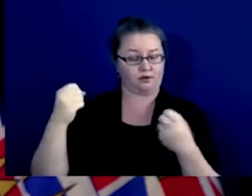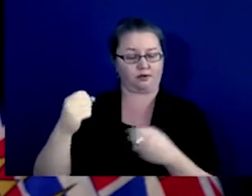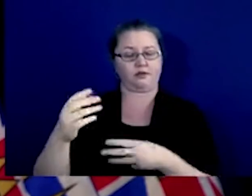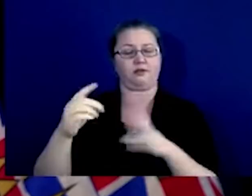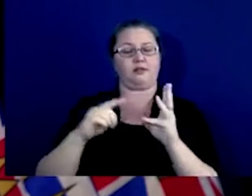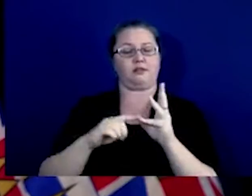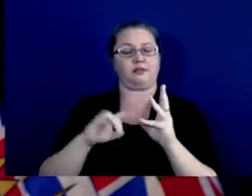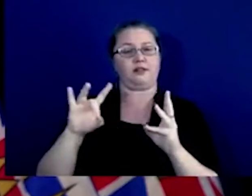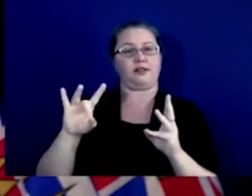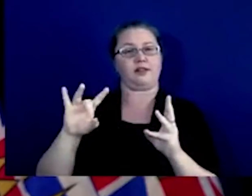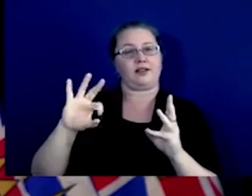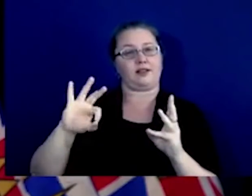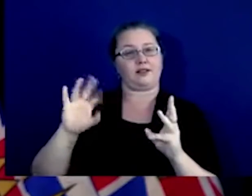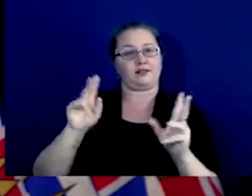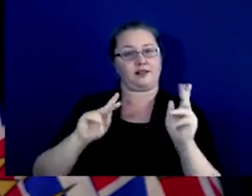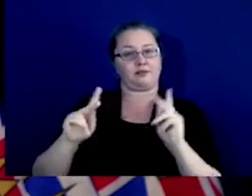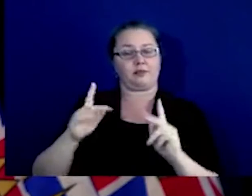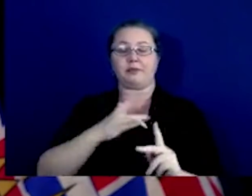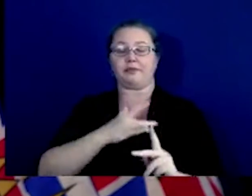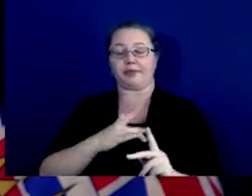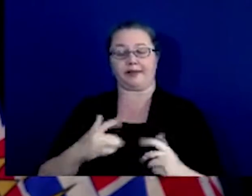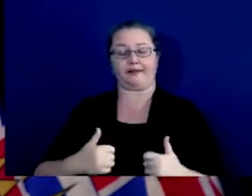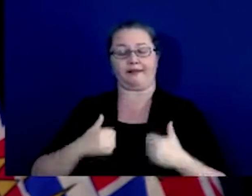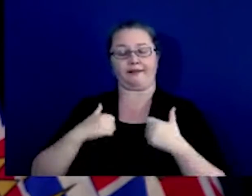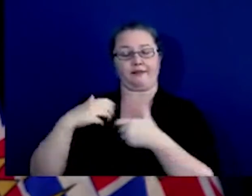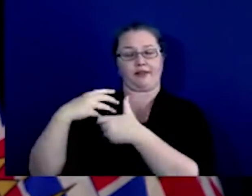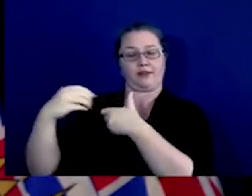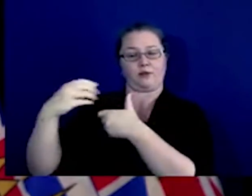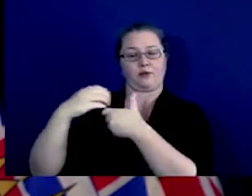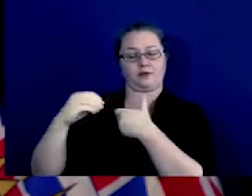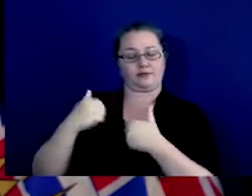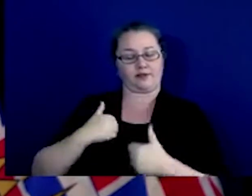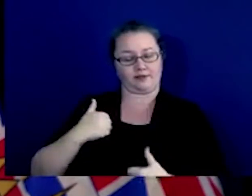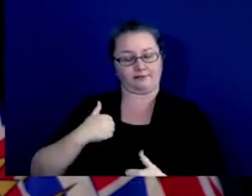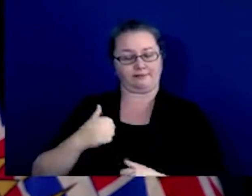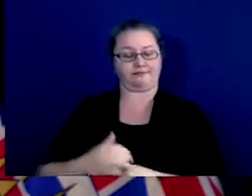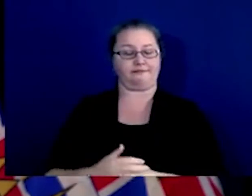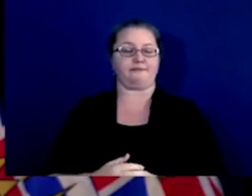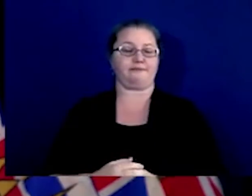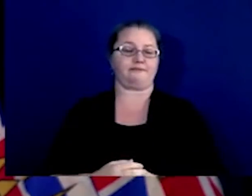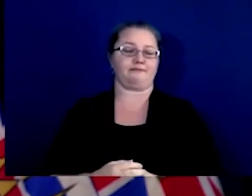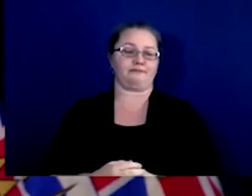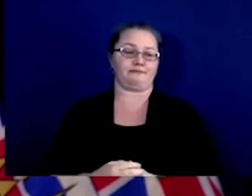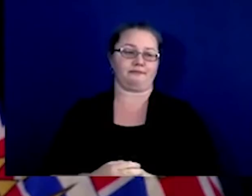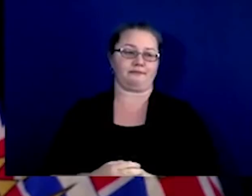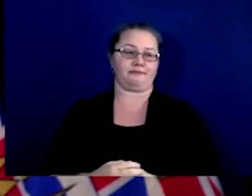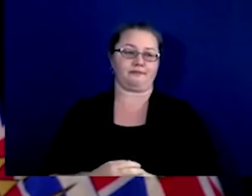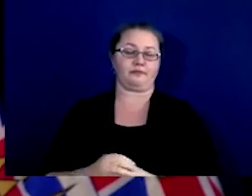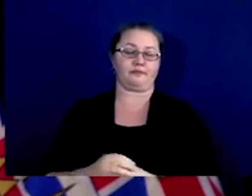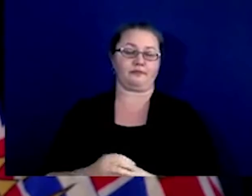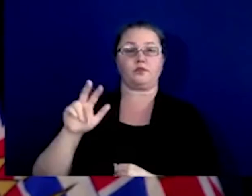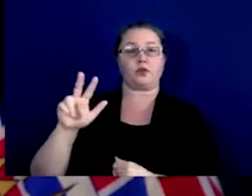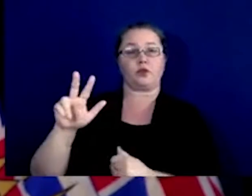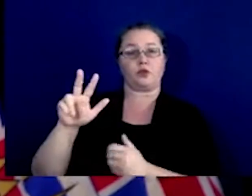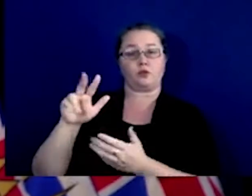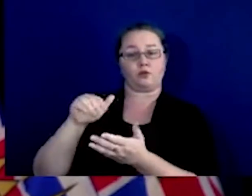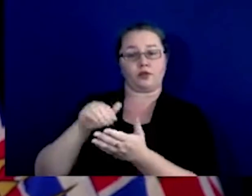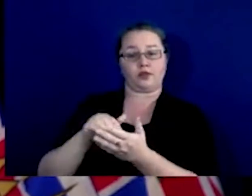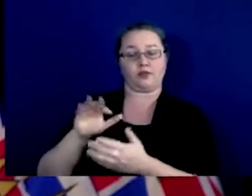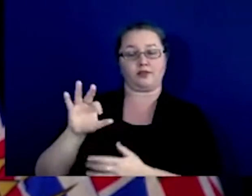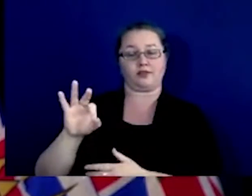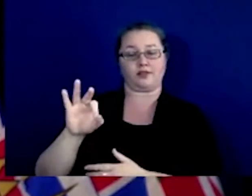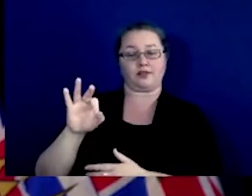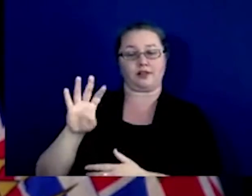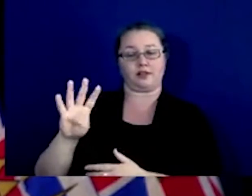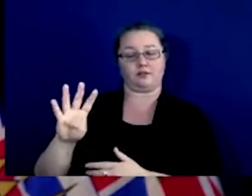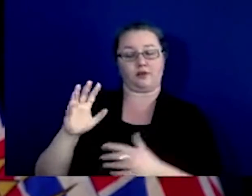in Fraser, 1 in Interior, and 1 in Northern Health. We have 1 new death today in the Vancouver Coastal